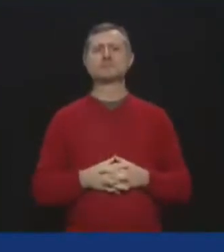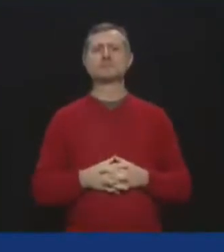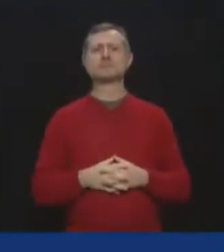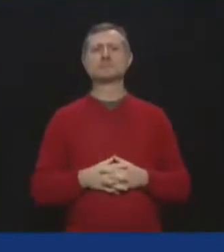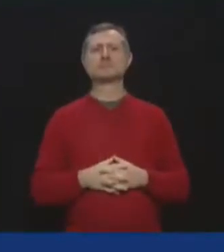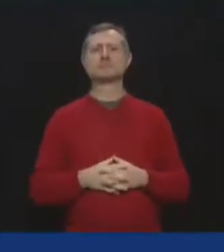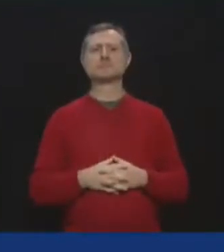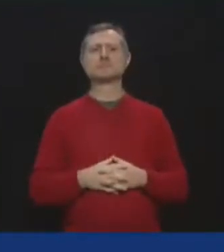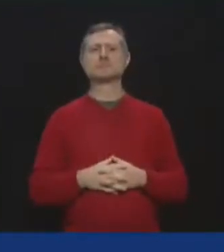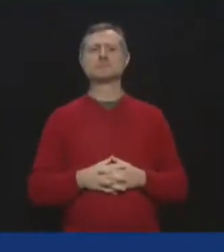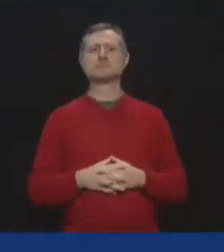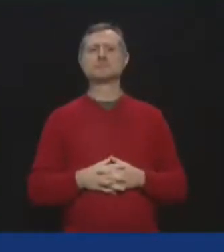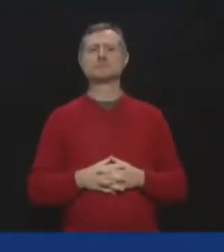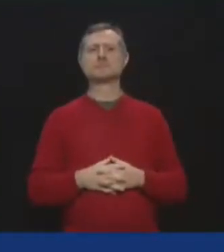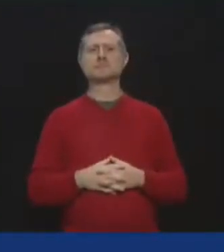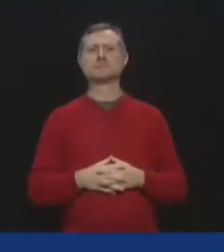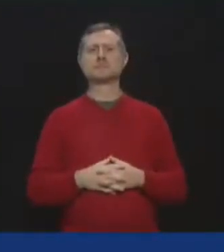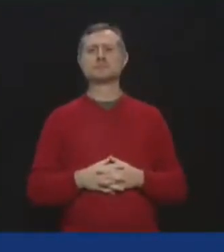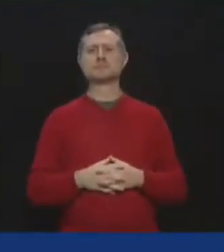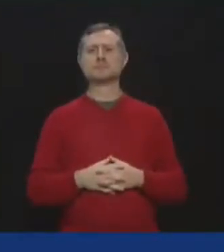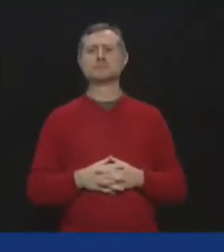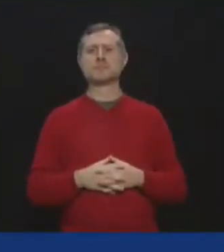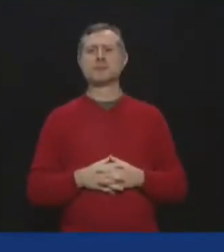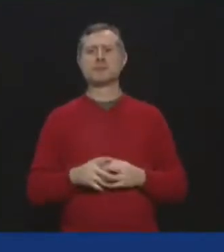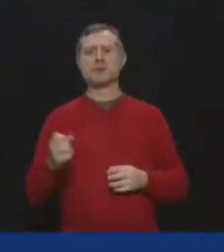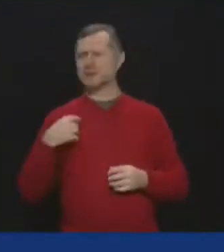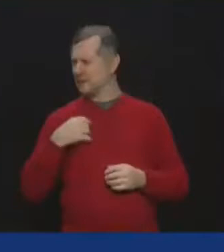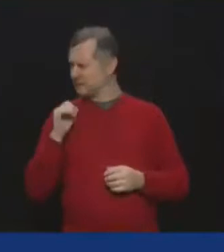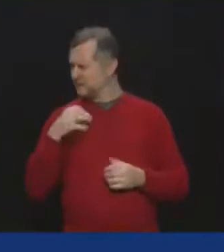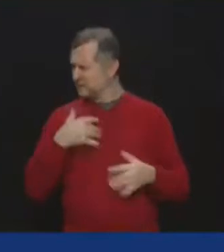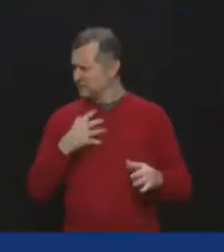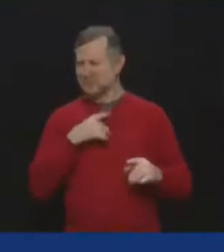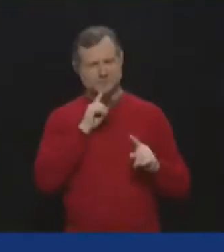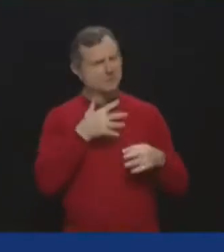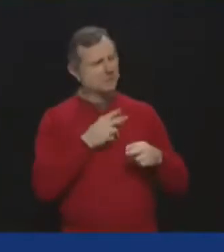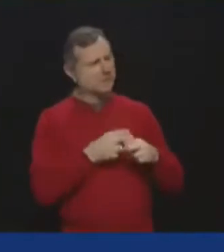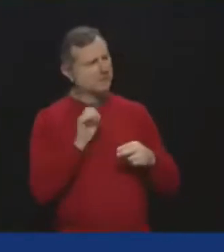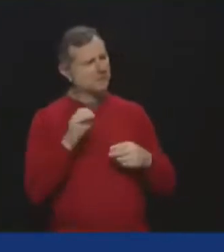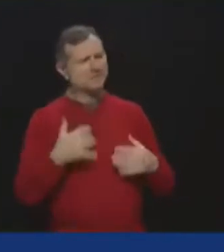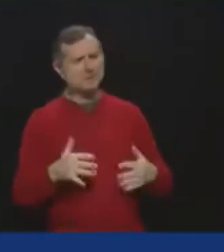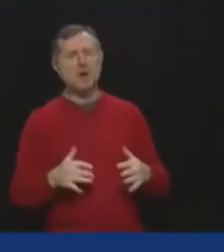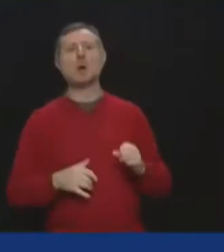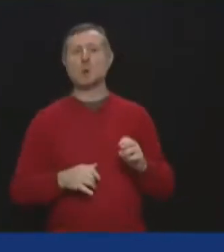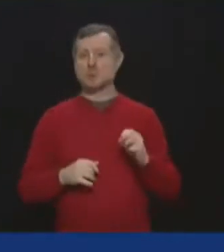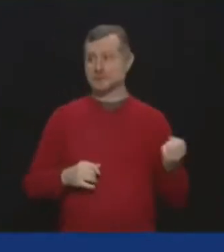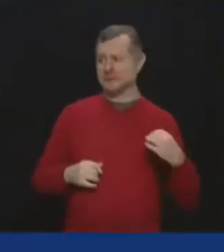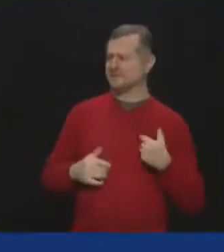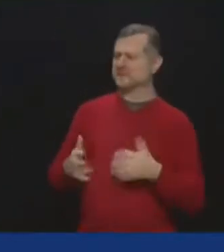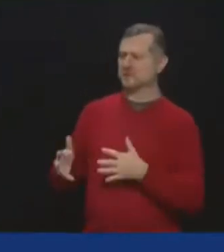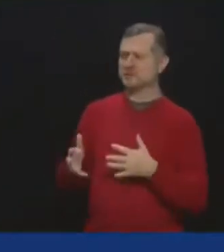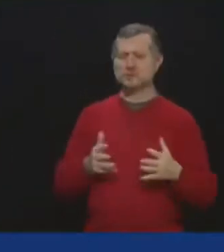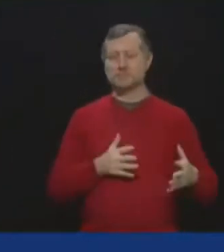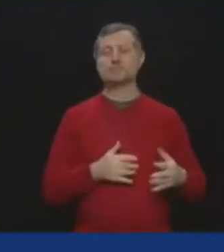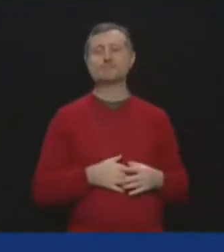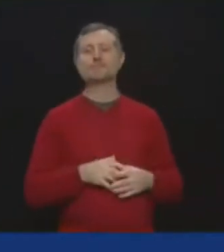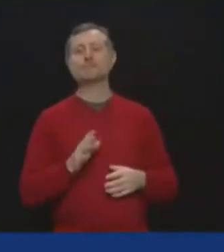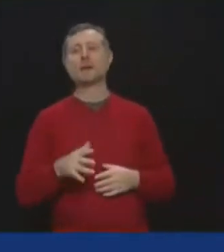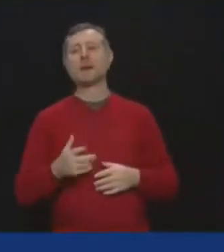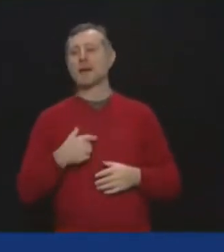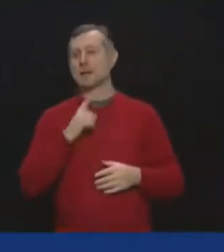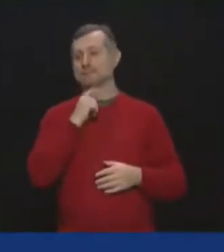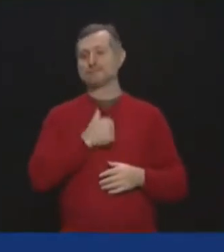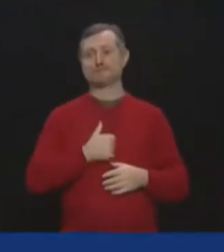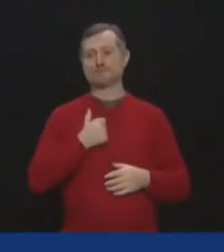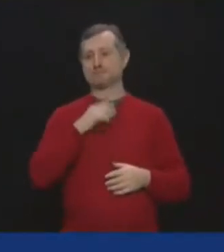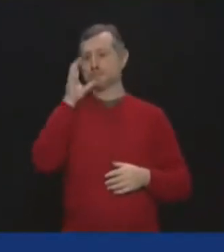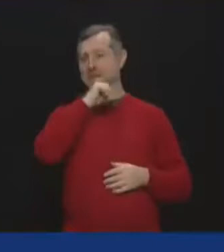Okay. Joanne Simon. I said Joanne. Okay. Yeah, we get 2, 3 seconds. Okay. Anybody else again? I'll be like the governor. If I miss, it's not because we